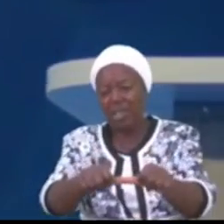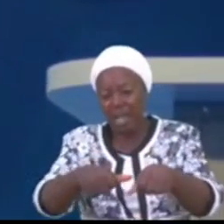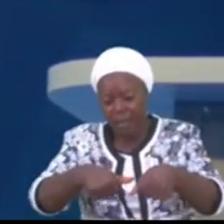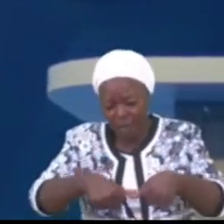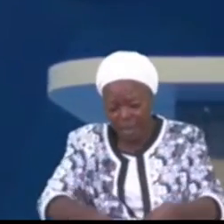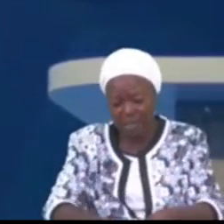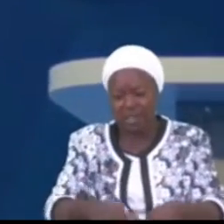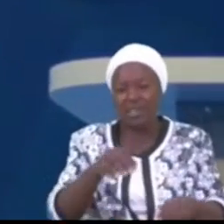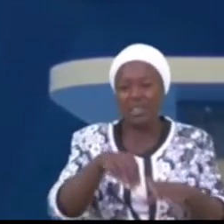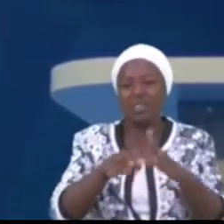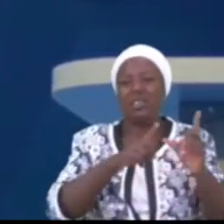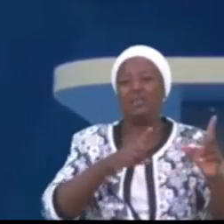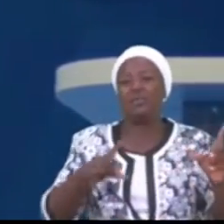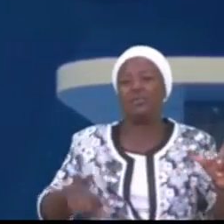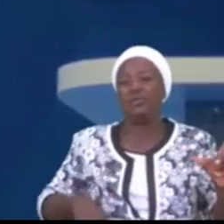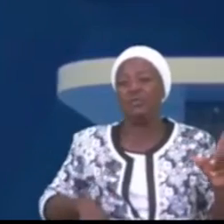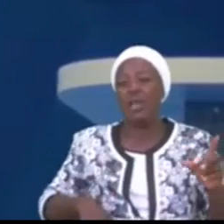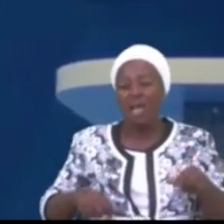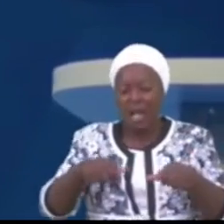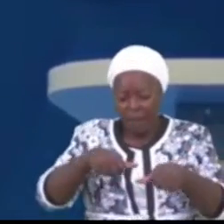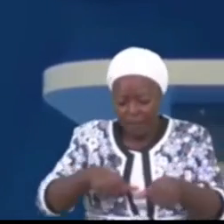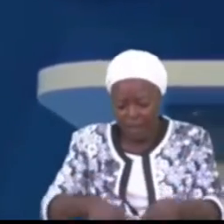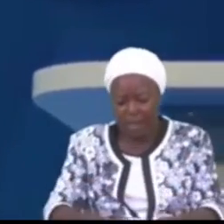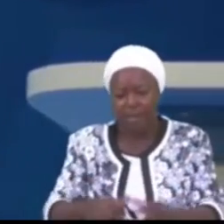Lord. Abide with me.